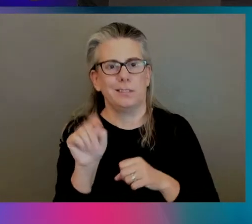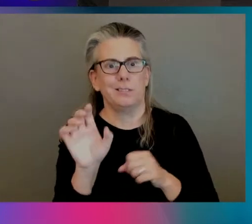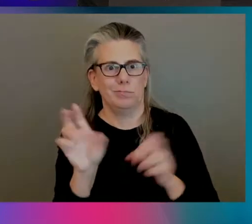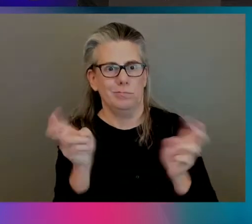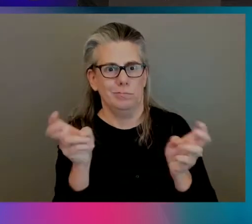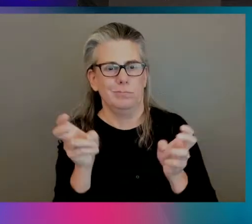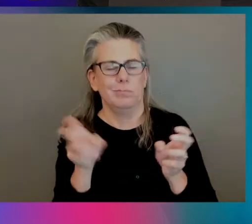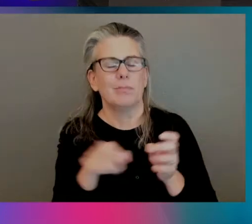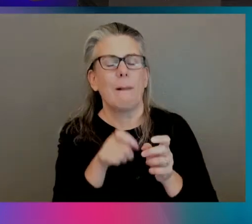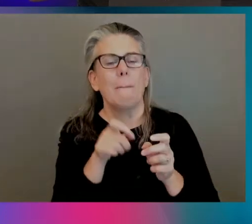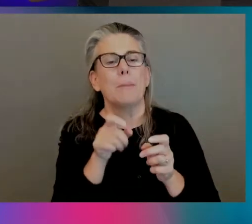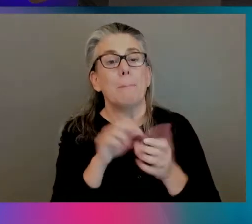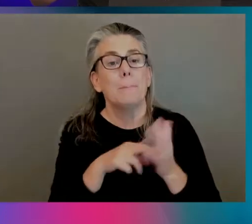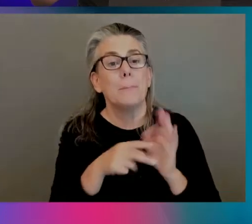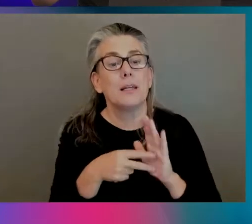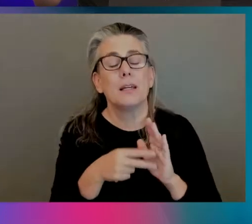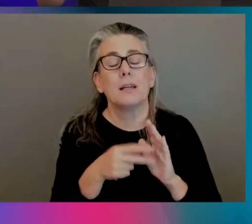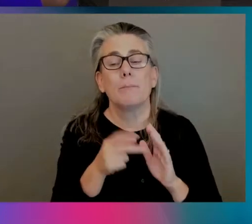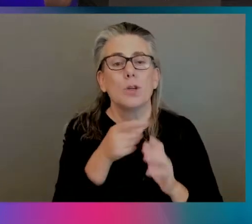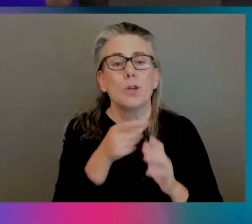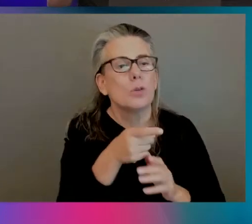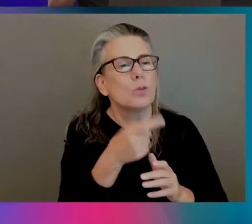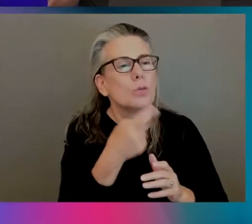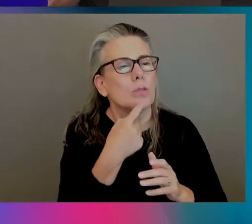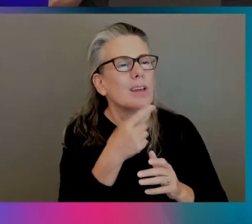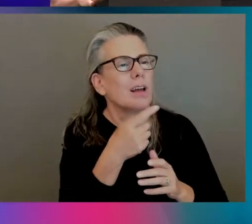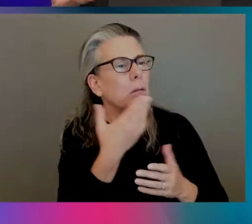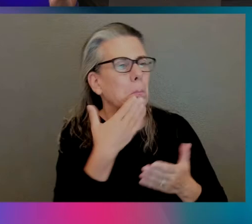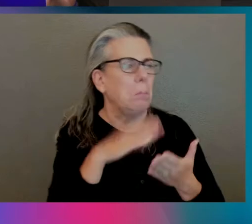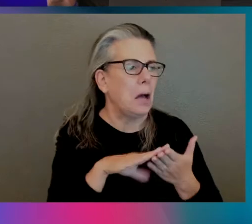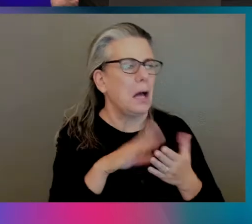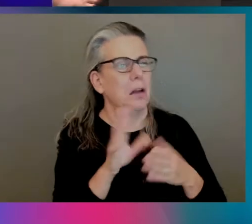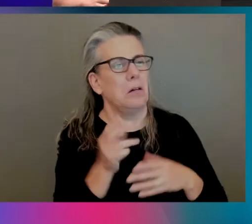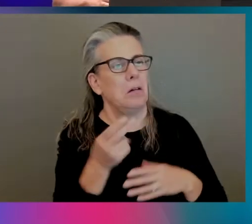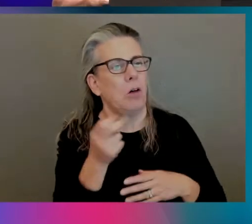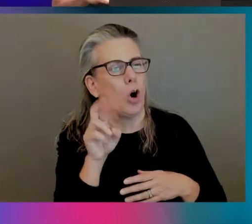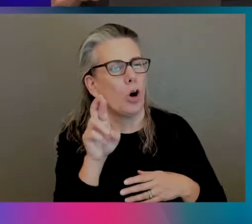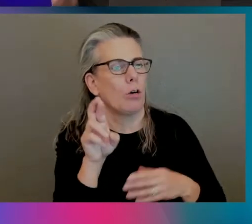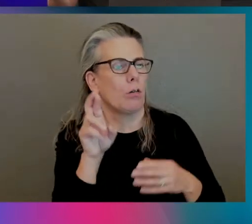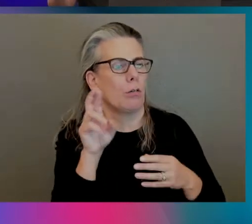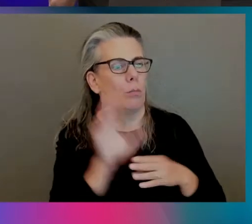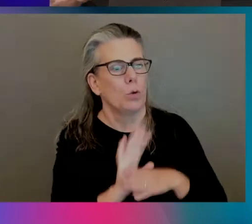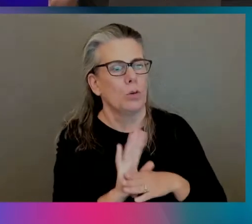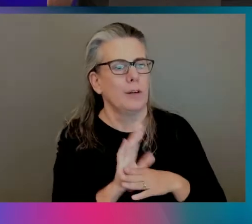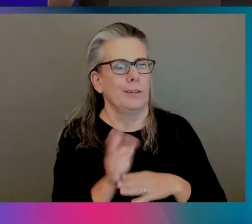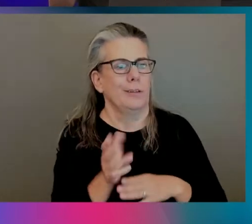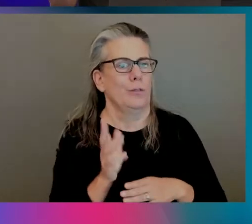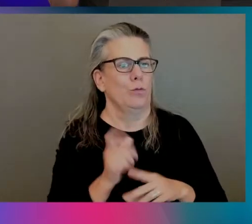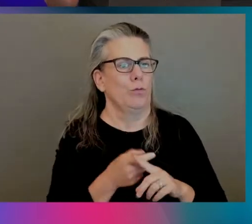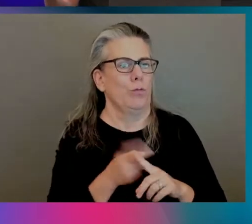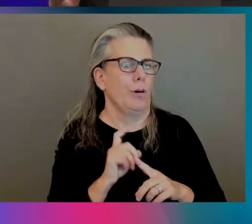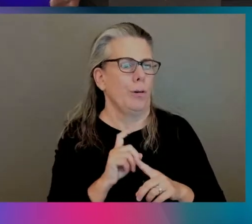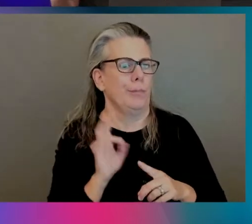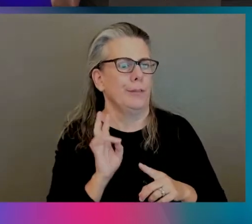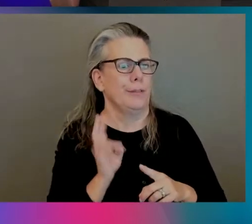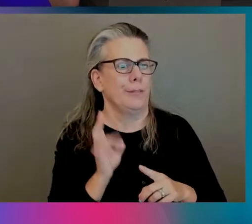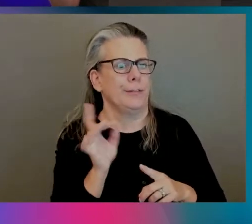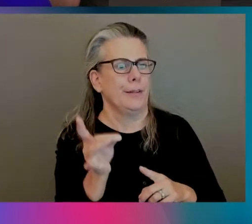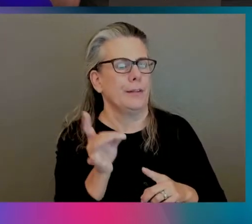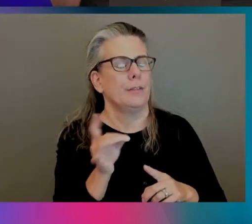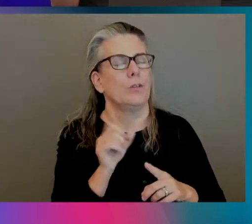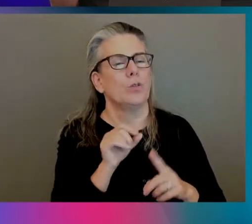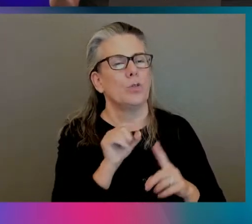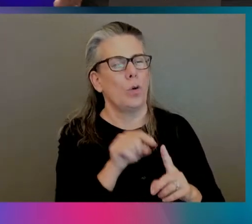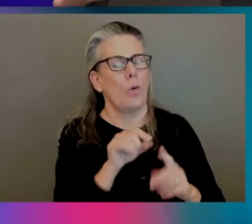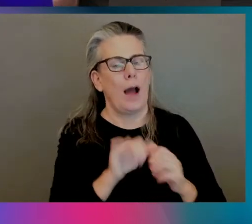actually feed it the description. And a lot of the description might be able to be extracted